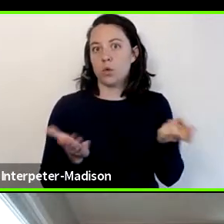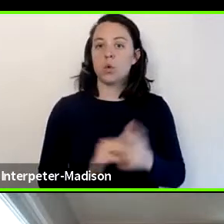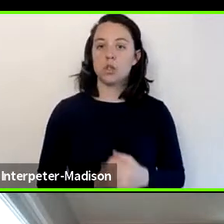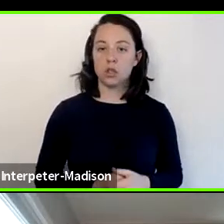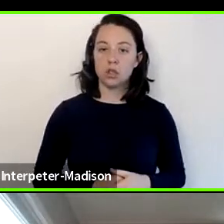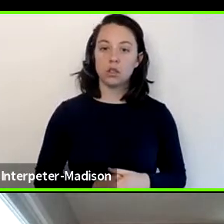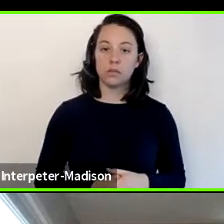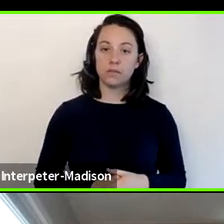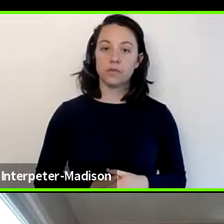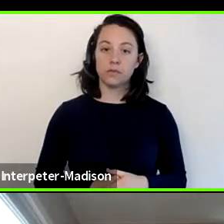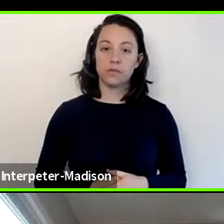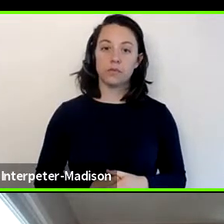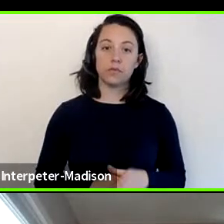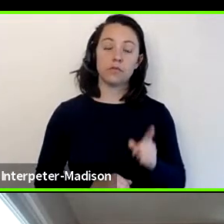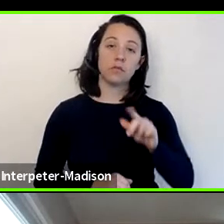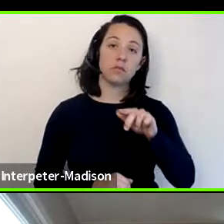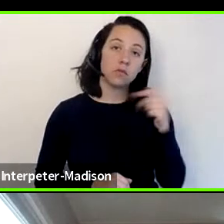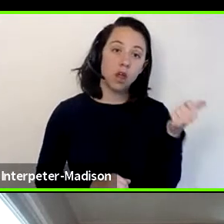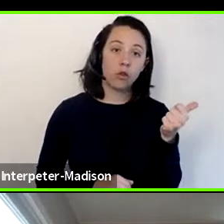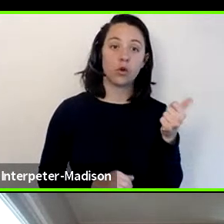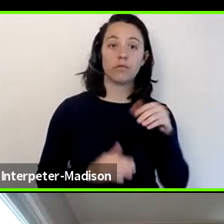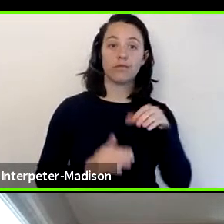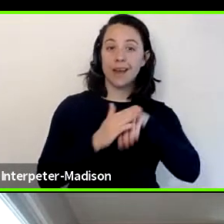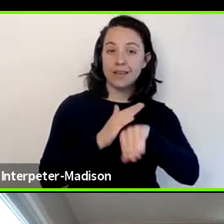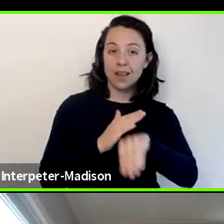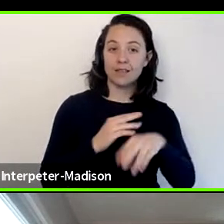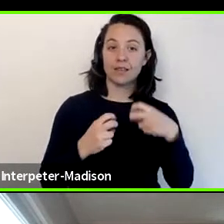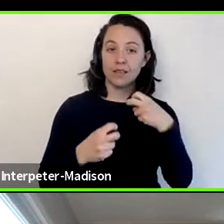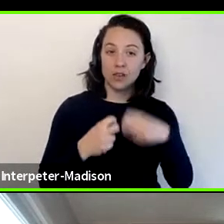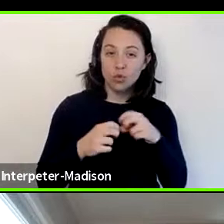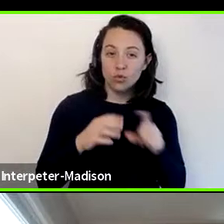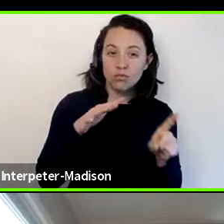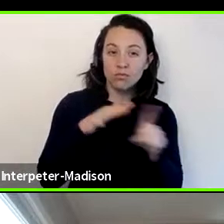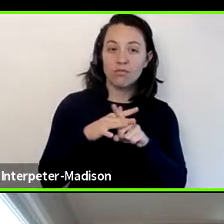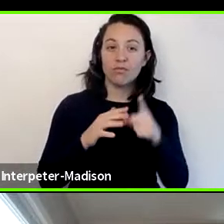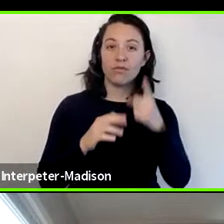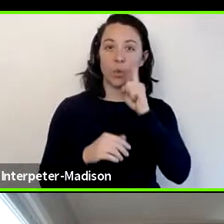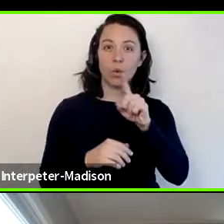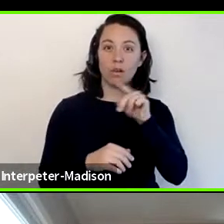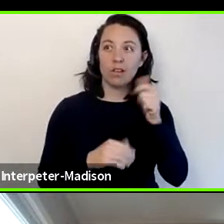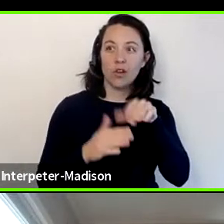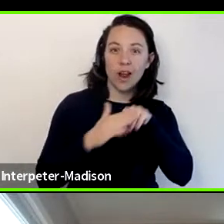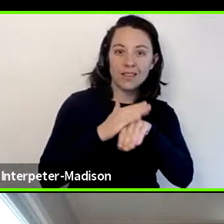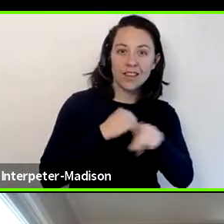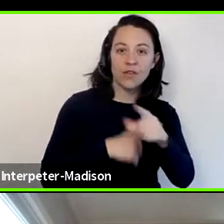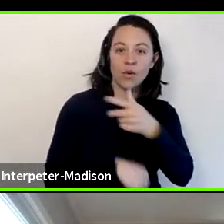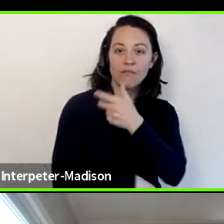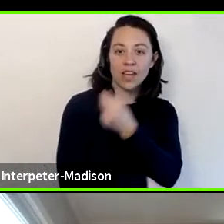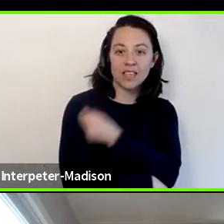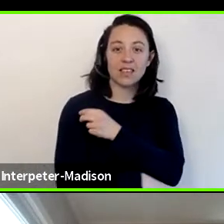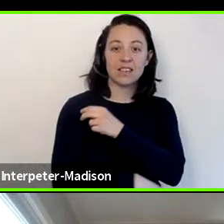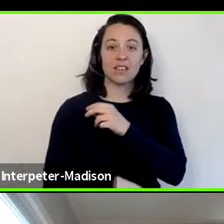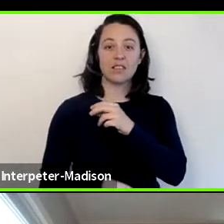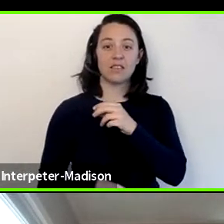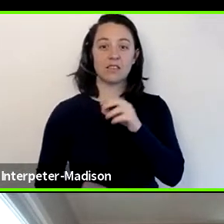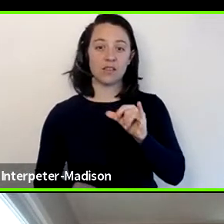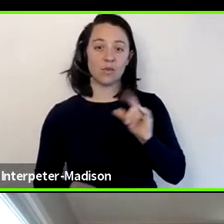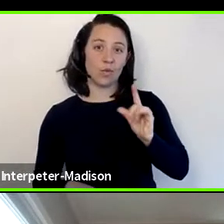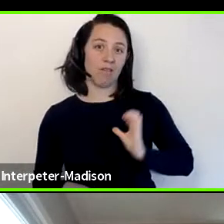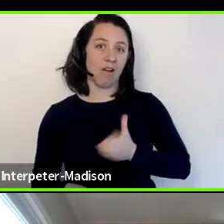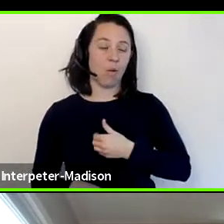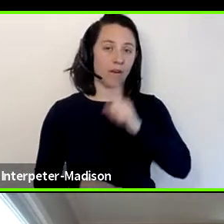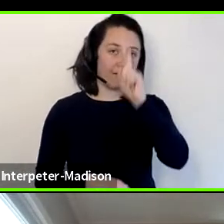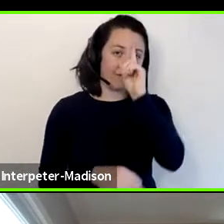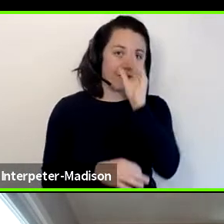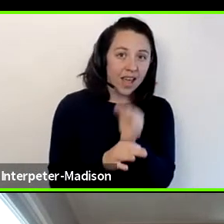access issues around accessing vaccine, I think this is where our faith communities are able